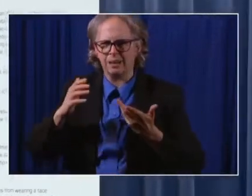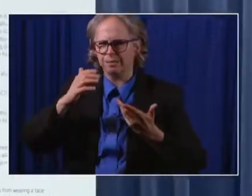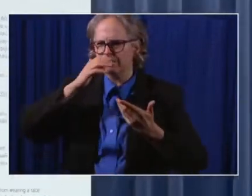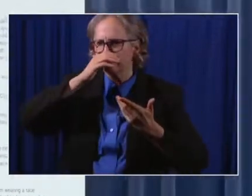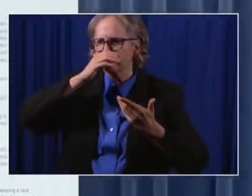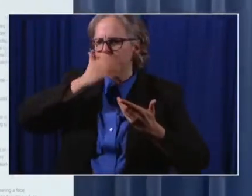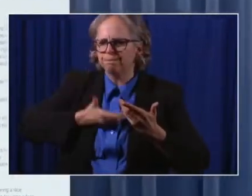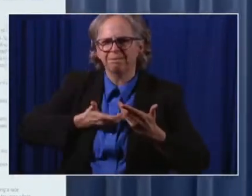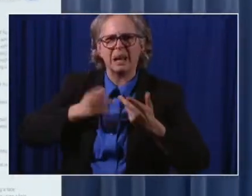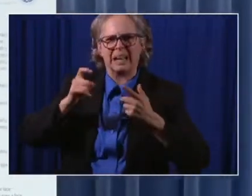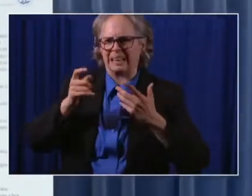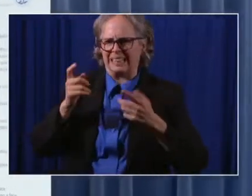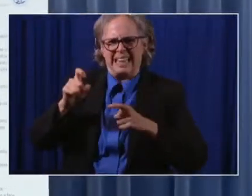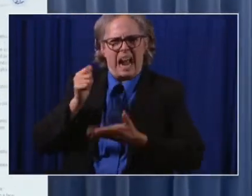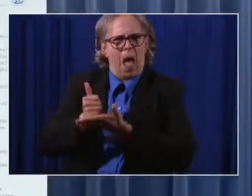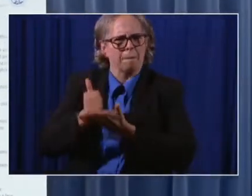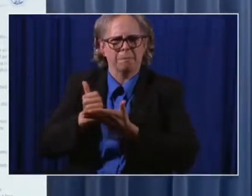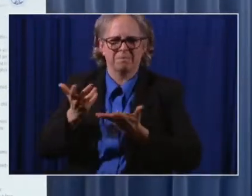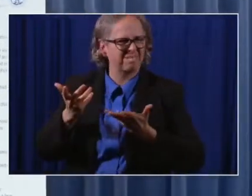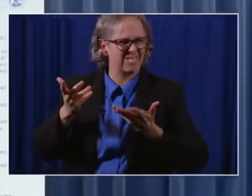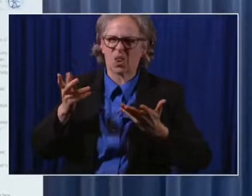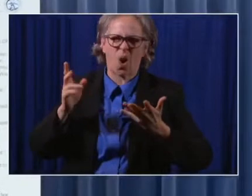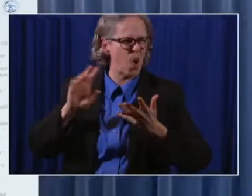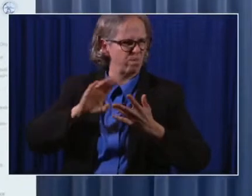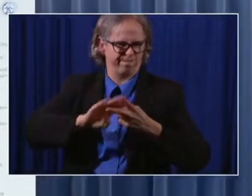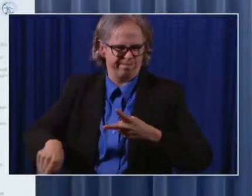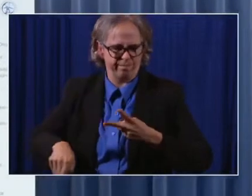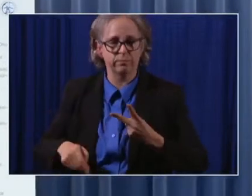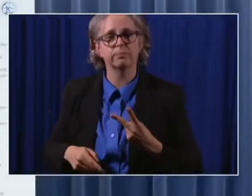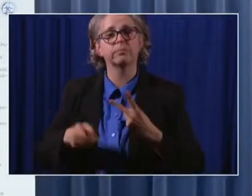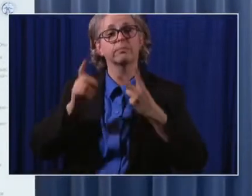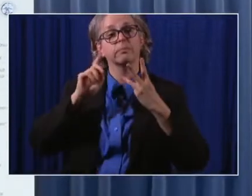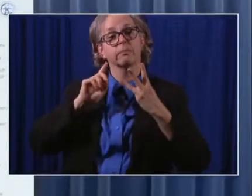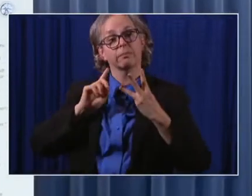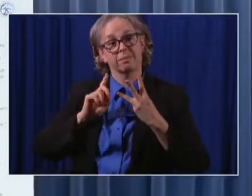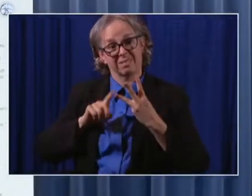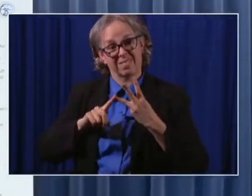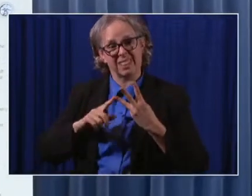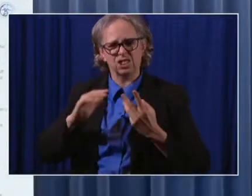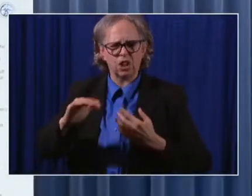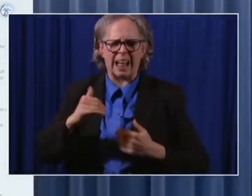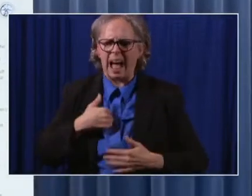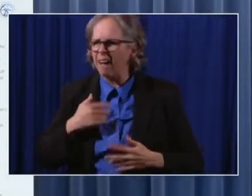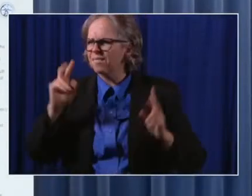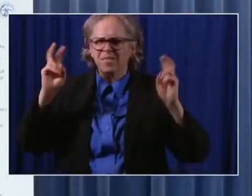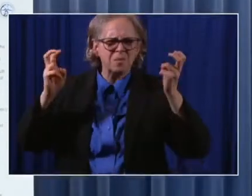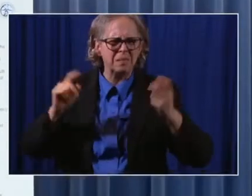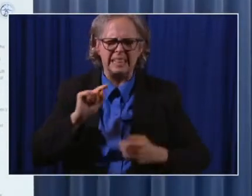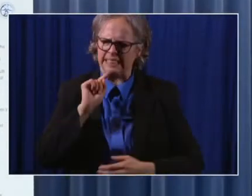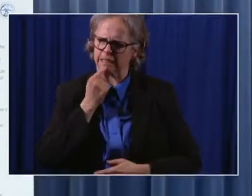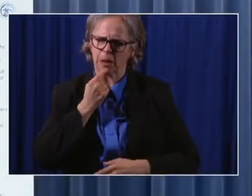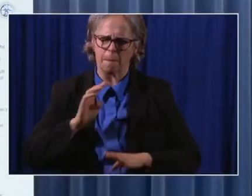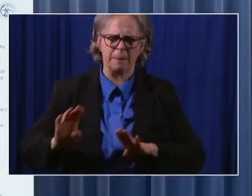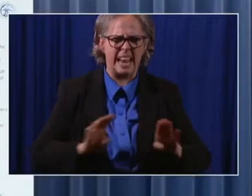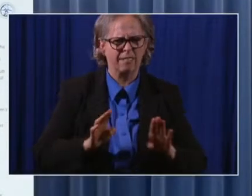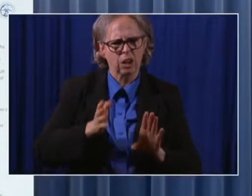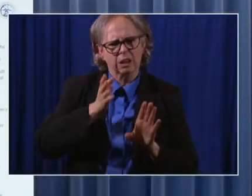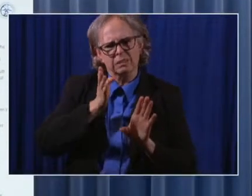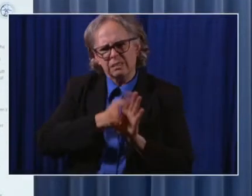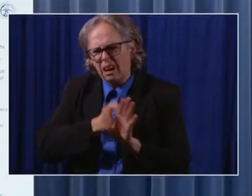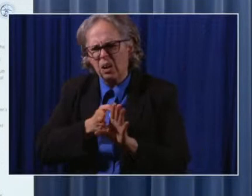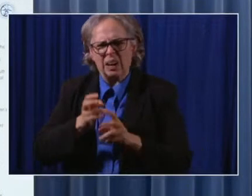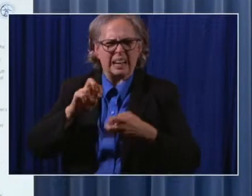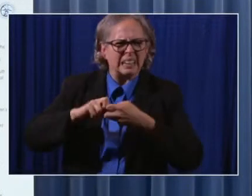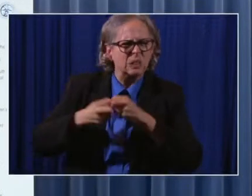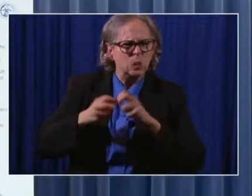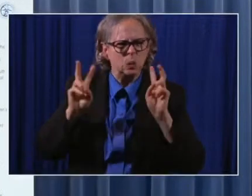3, exemption, a child with significant behavioral, psychological issues undergoing treatment that is exacerbated specifically